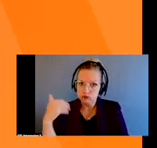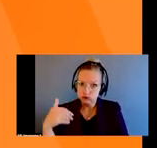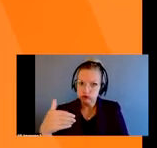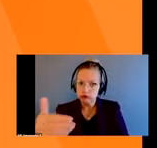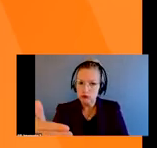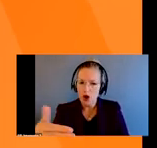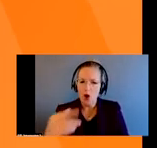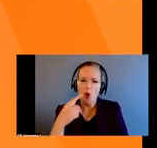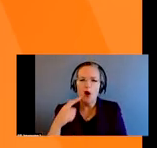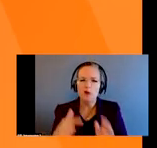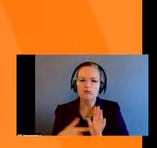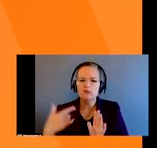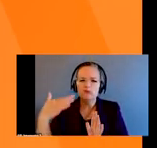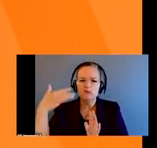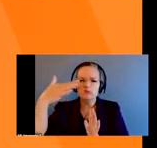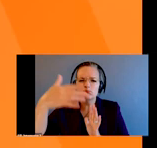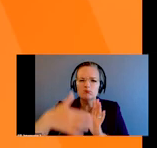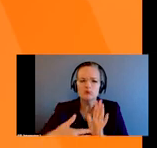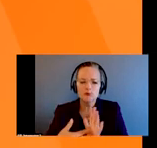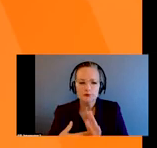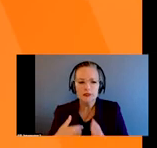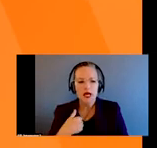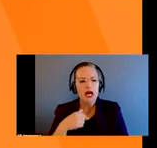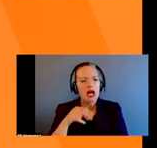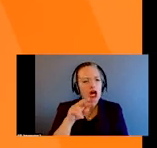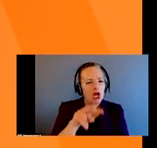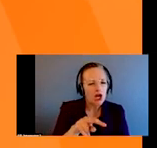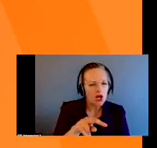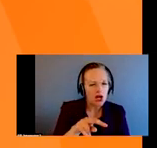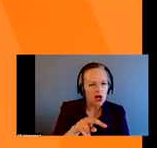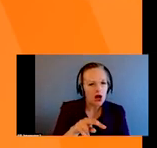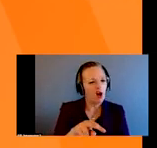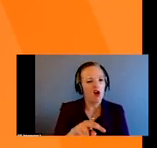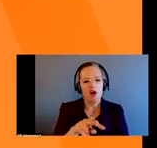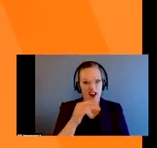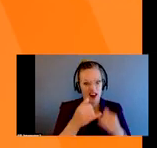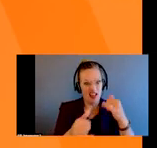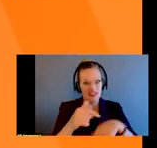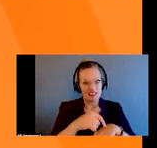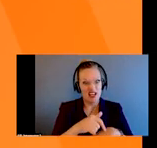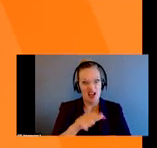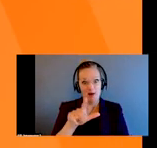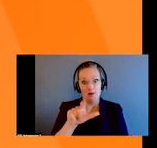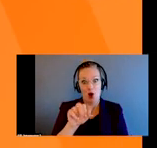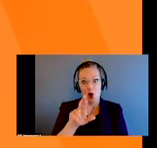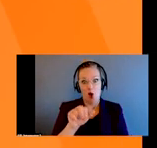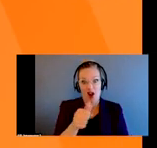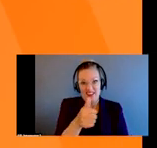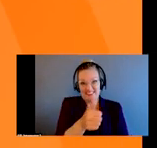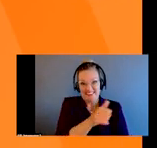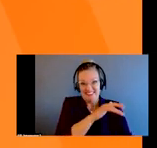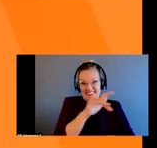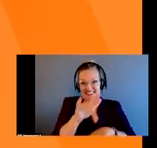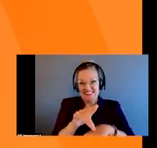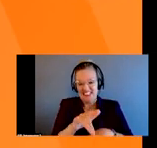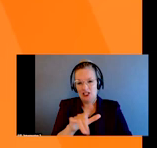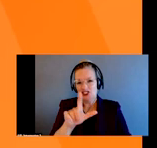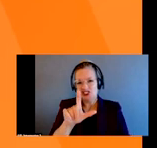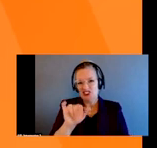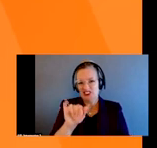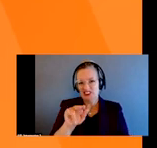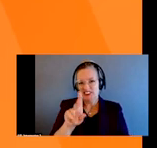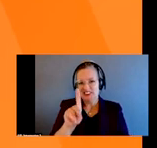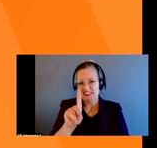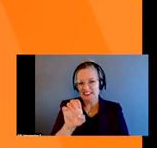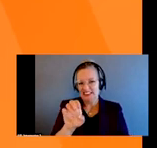her last post was about 11 months ago. So not super active on the platform. So at this point, I probably wouldn't be trying to target Laura